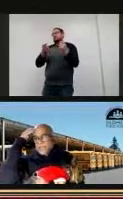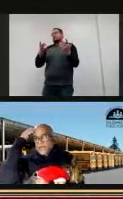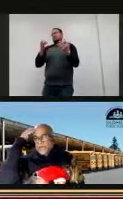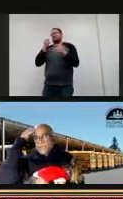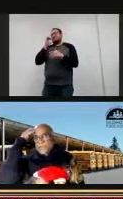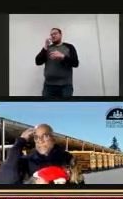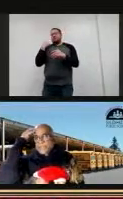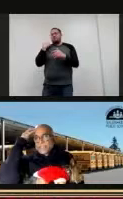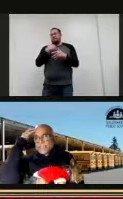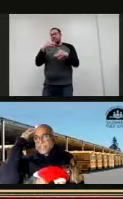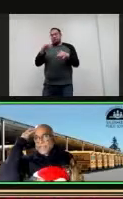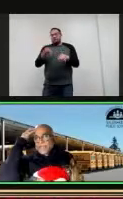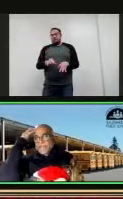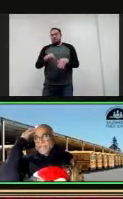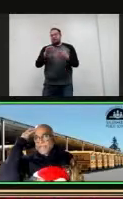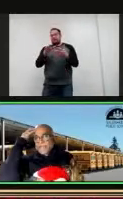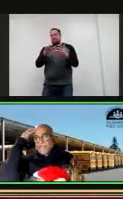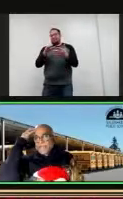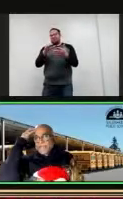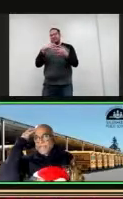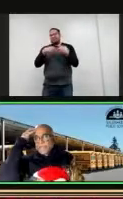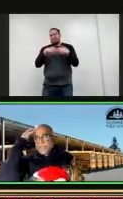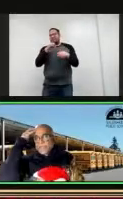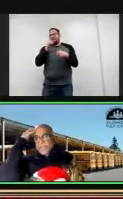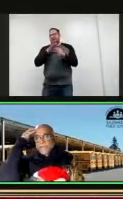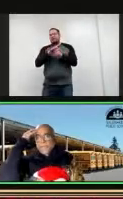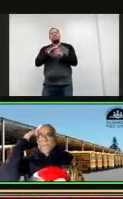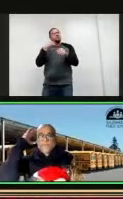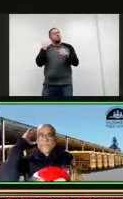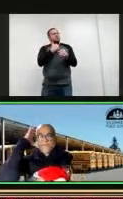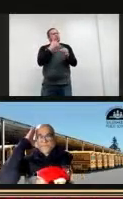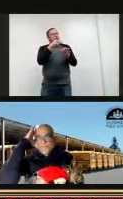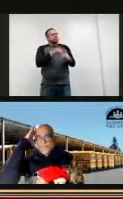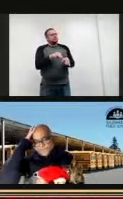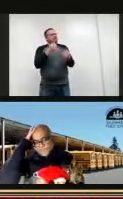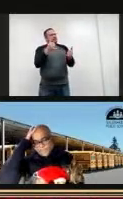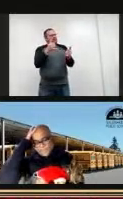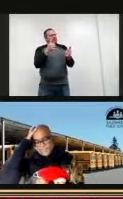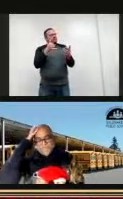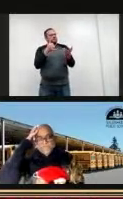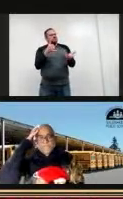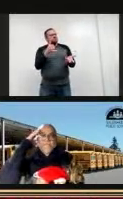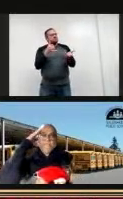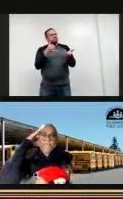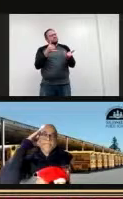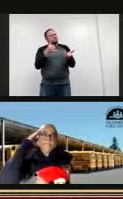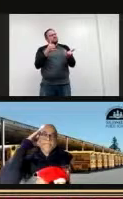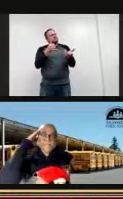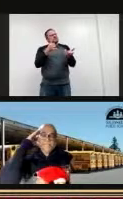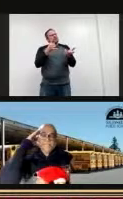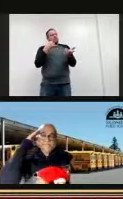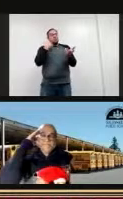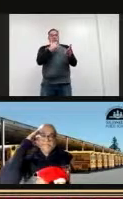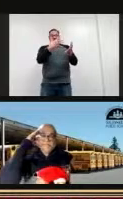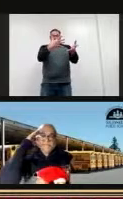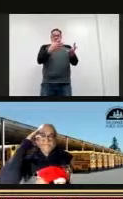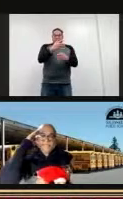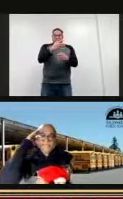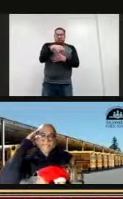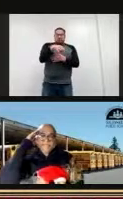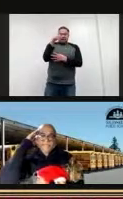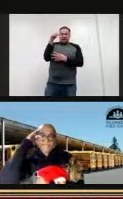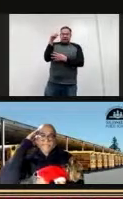the problem. That's not enough. But what we're describing right now is sort of a, you know, we want them, this